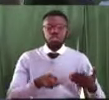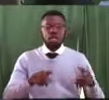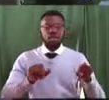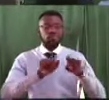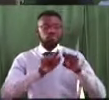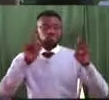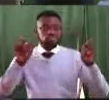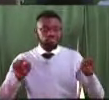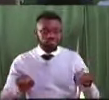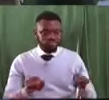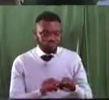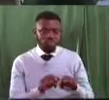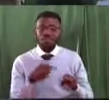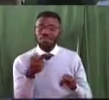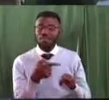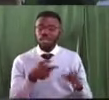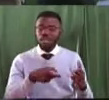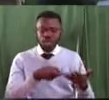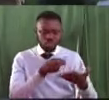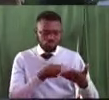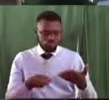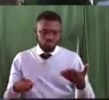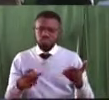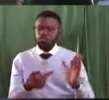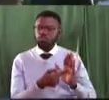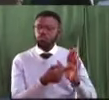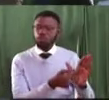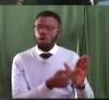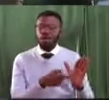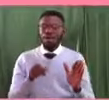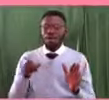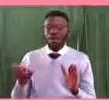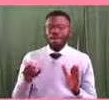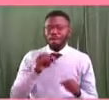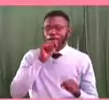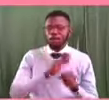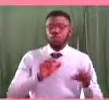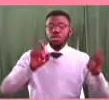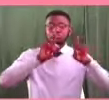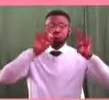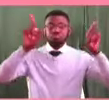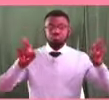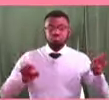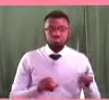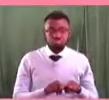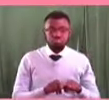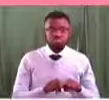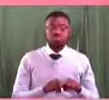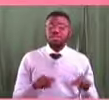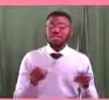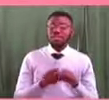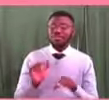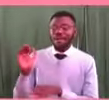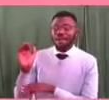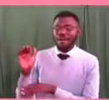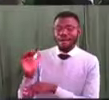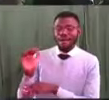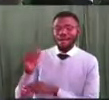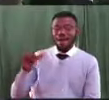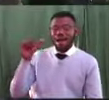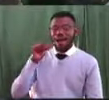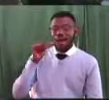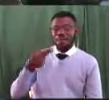will remain as a clear sign of the commitment that has now been made in this regard. We'll also request that the British High Commissioner